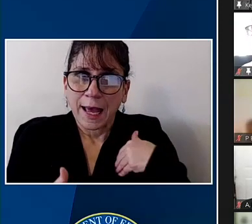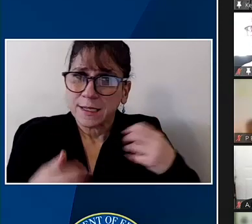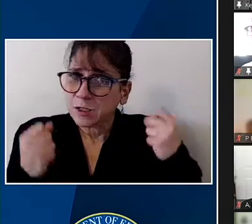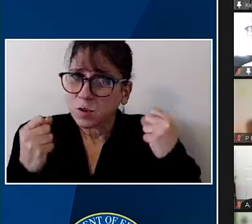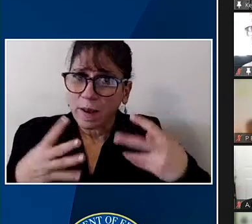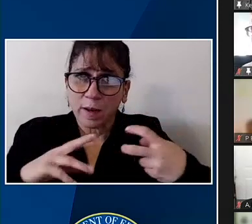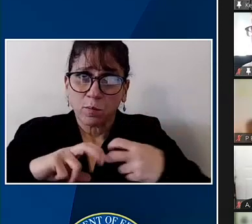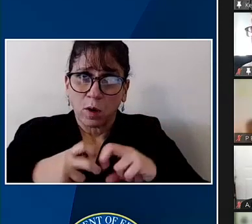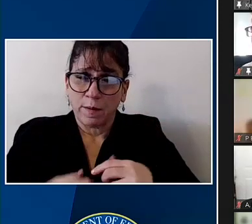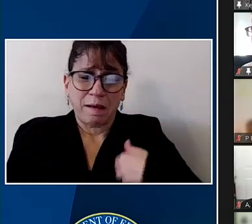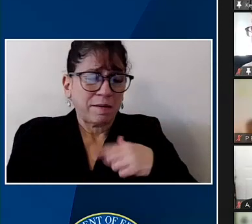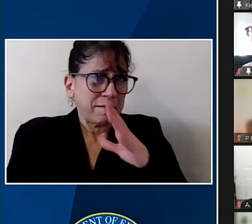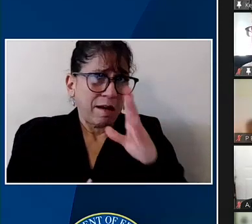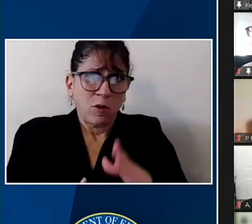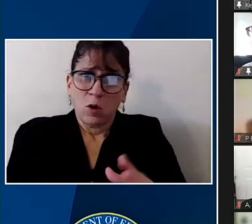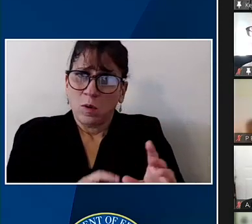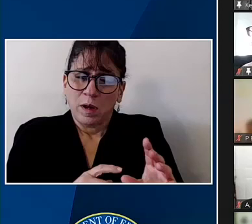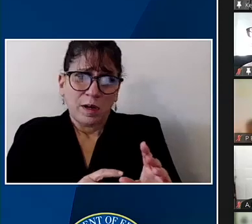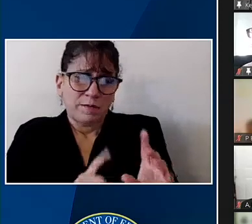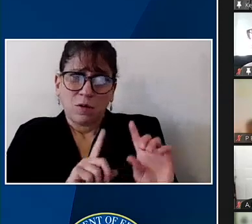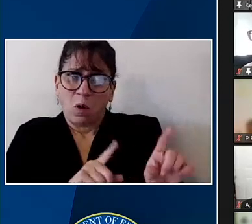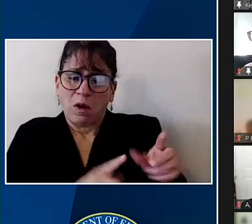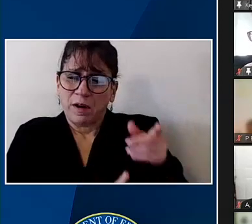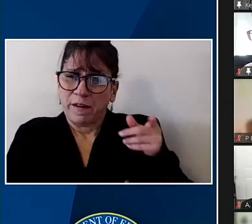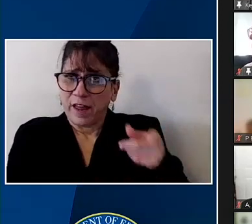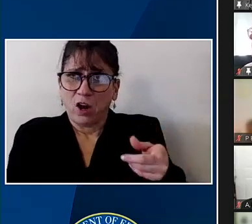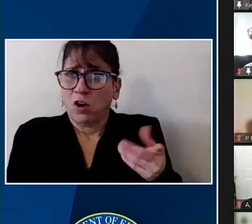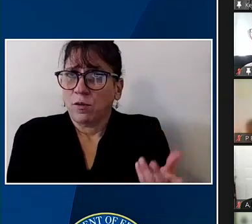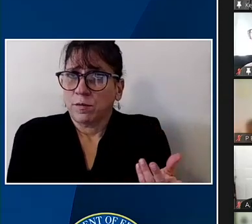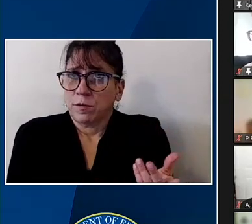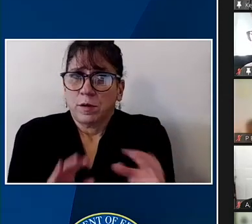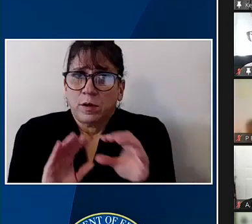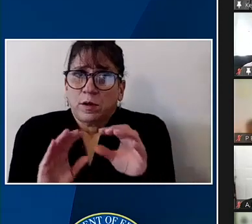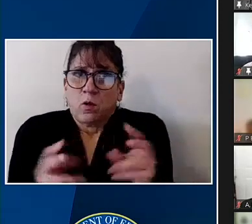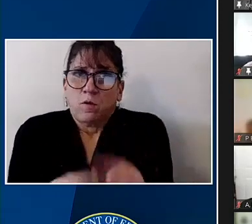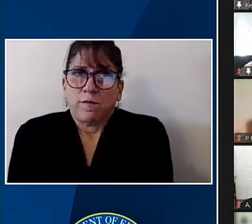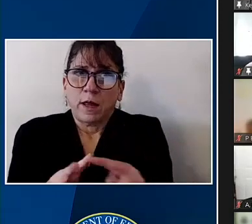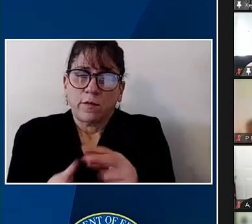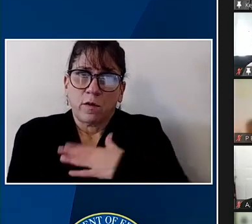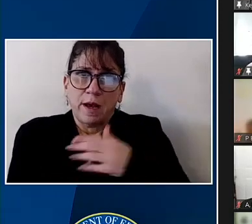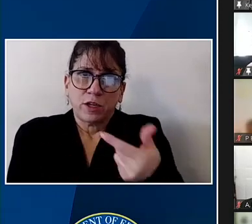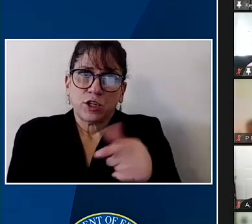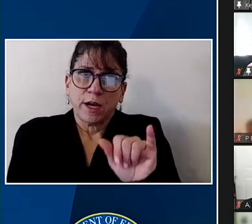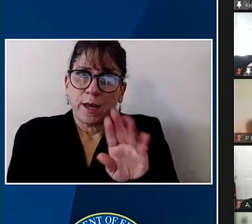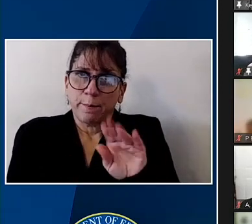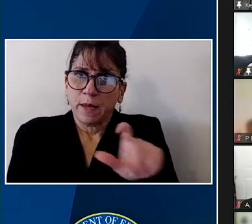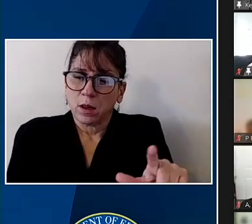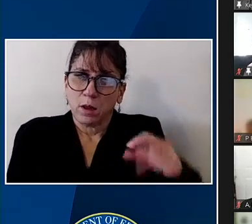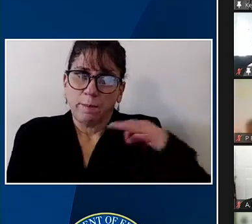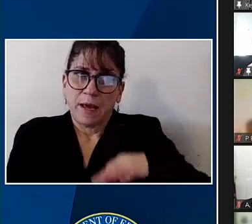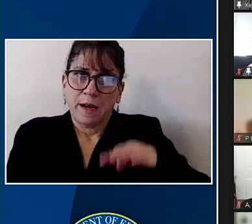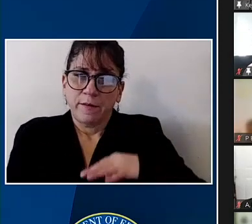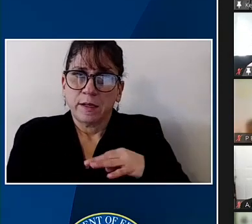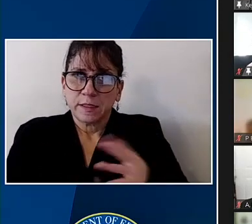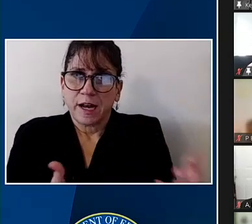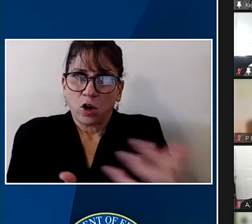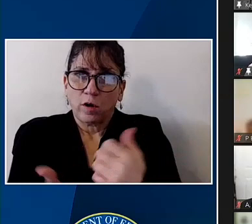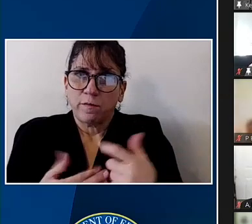I would have never gone in the first place. I did not get any value from my GI Bill benefits I earned from my time in the